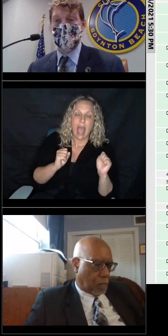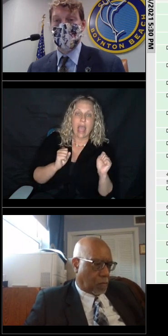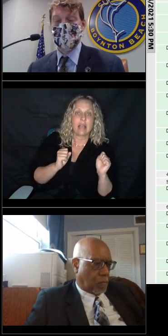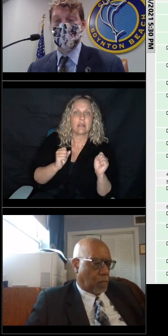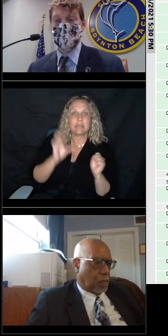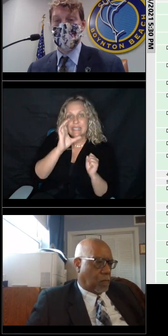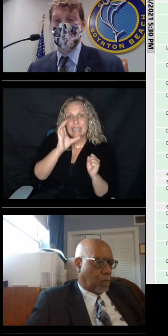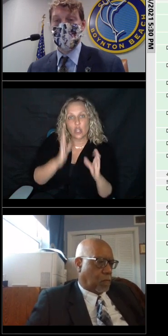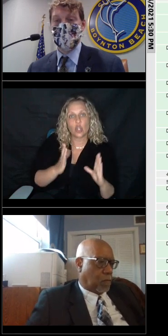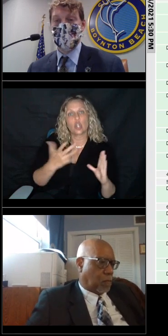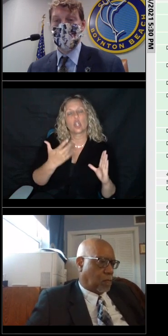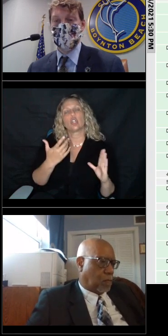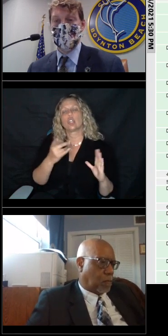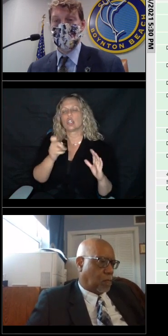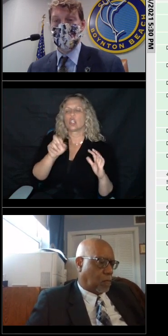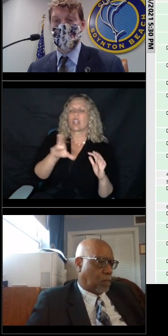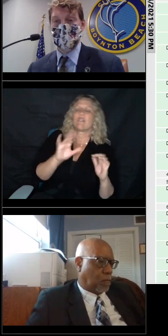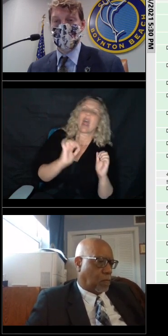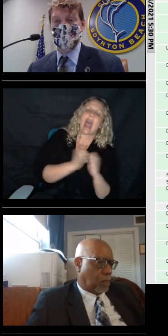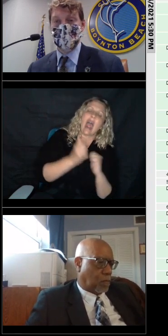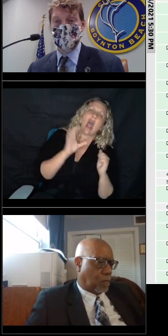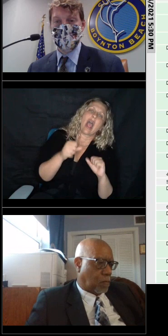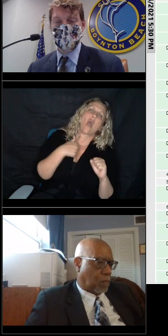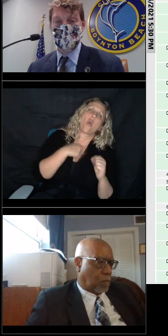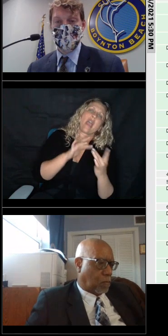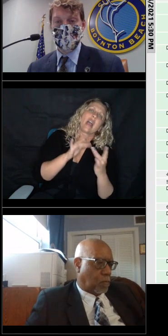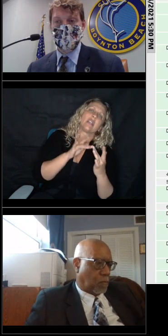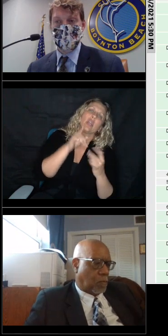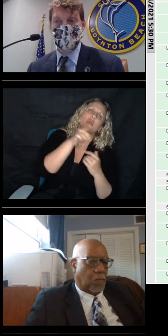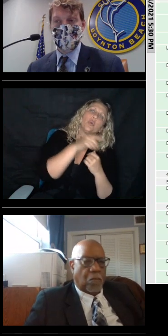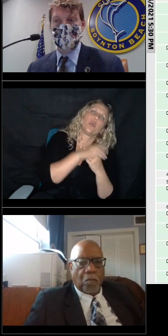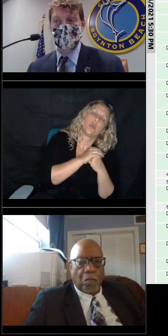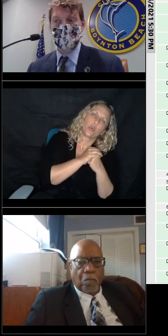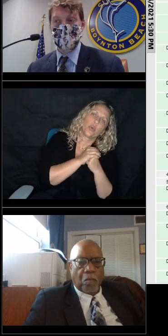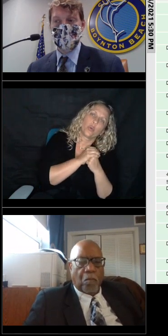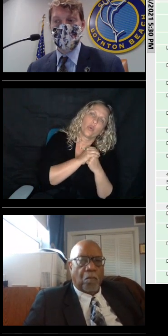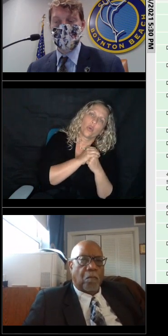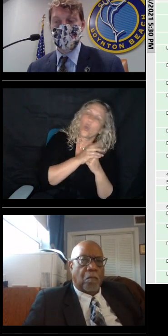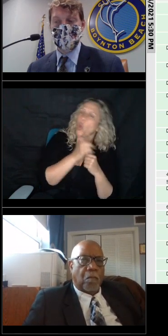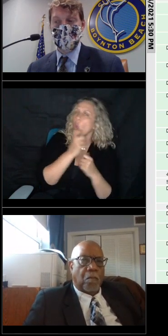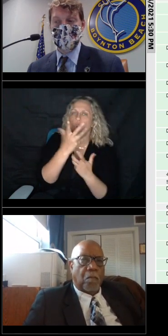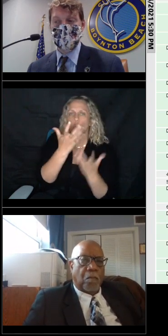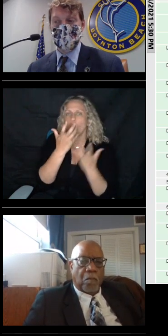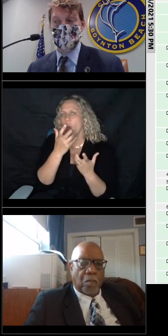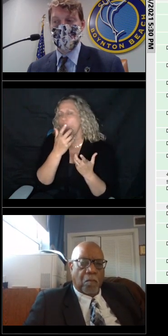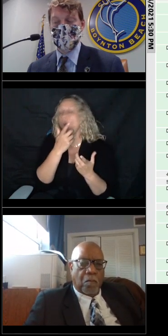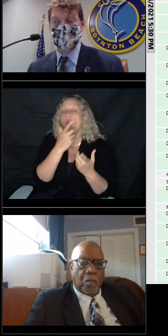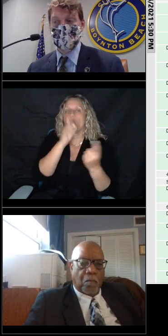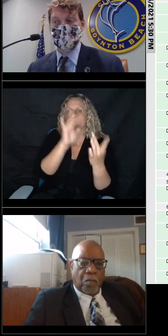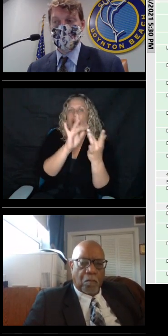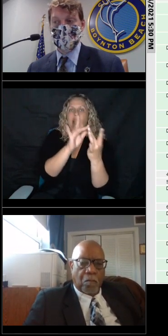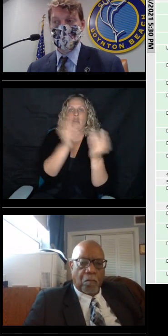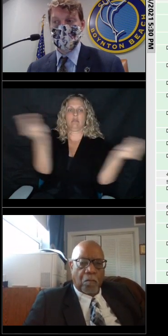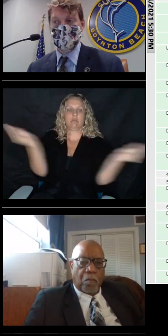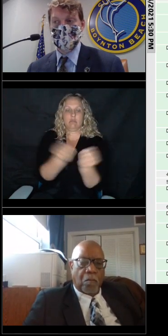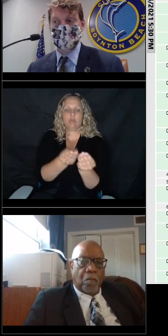Jennifer, how should we contact you? Or who do we should contact with